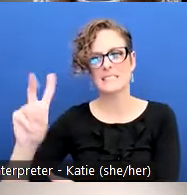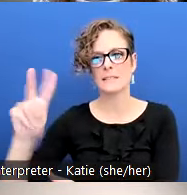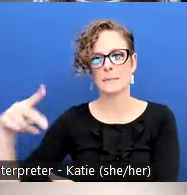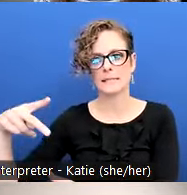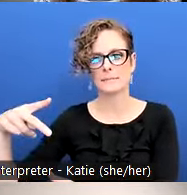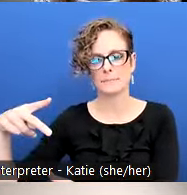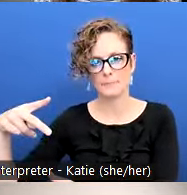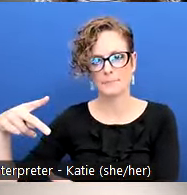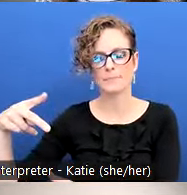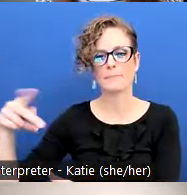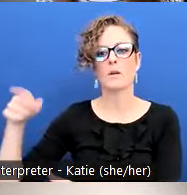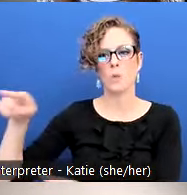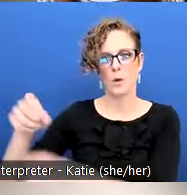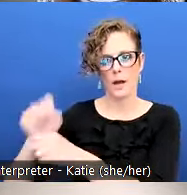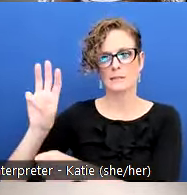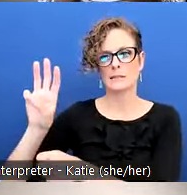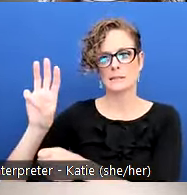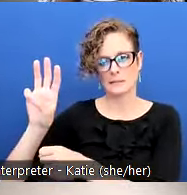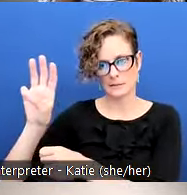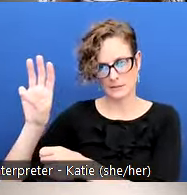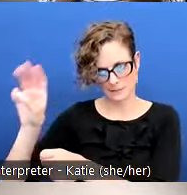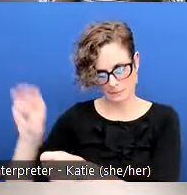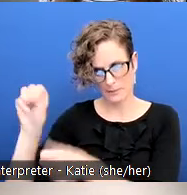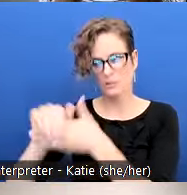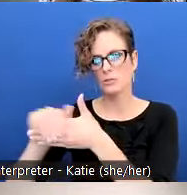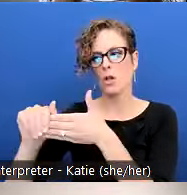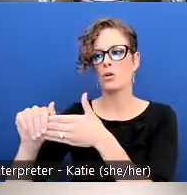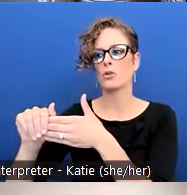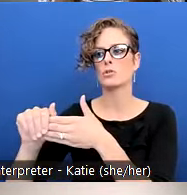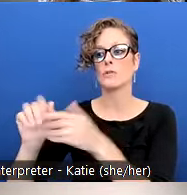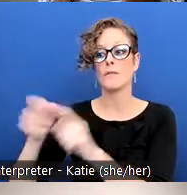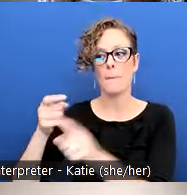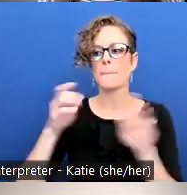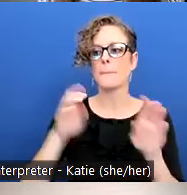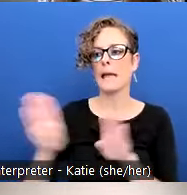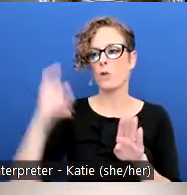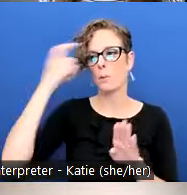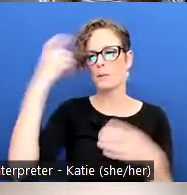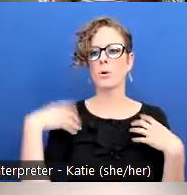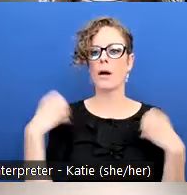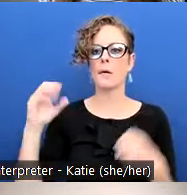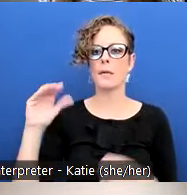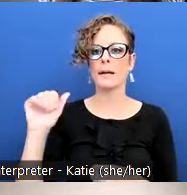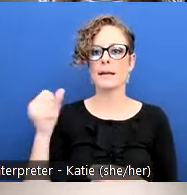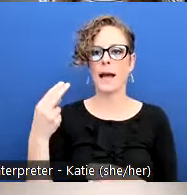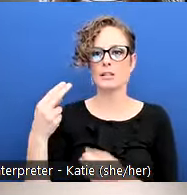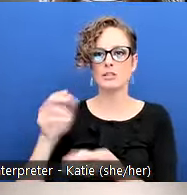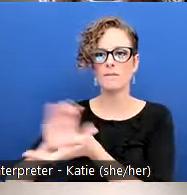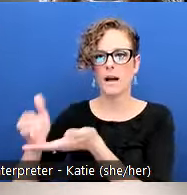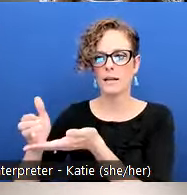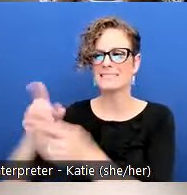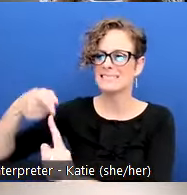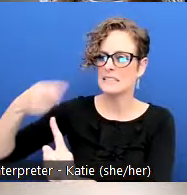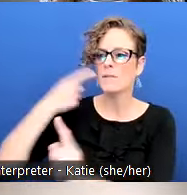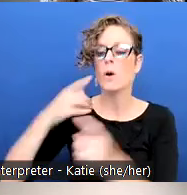got $6 million from the Behavioral and Mental Health Cash Fund that is specifically for community-based domestic violence and